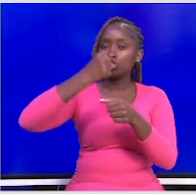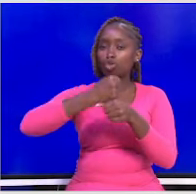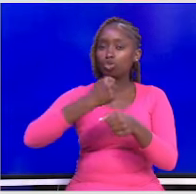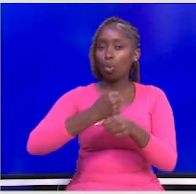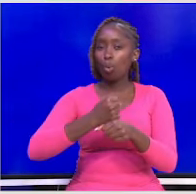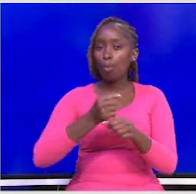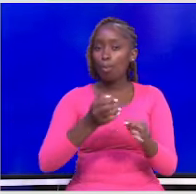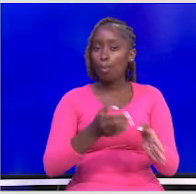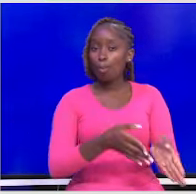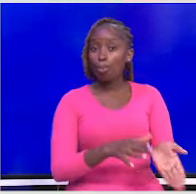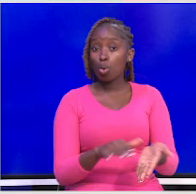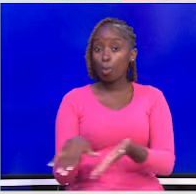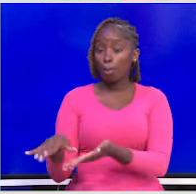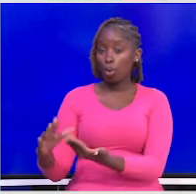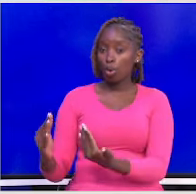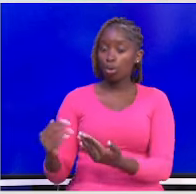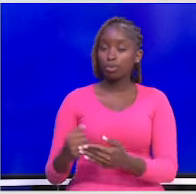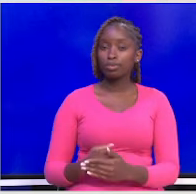opportunities,